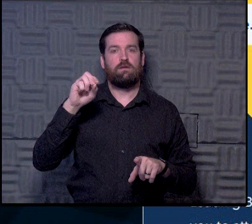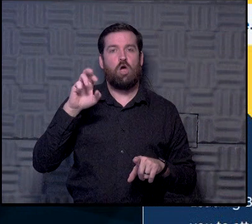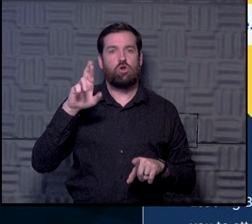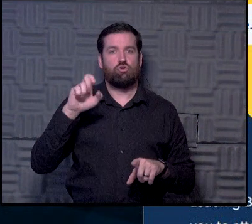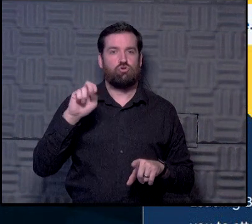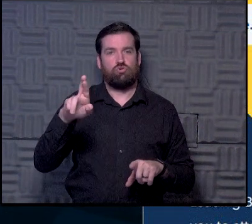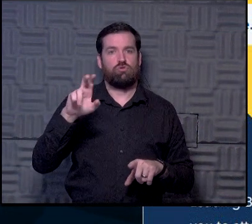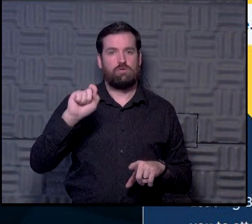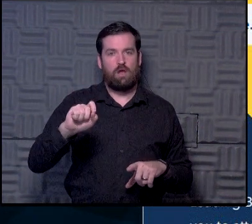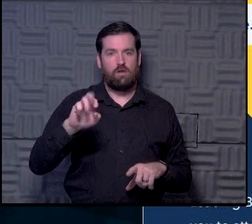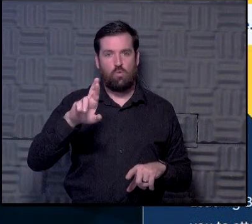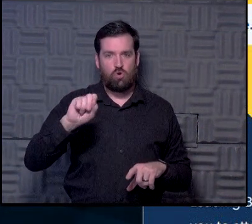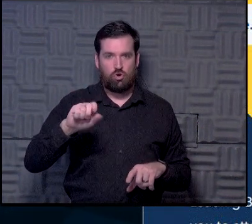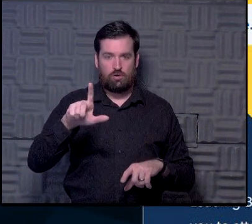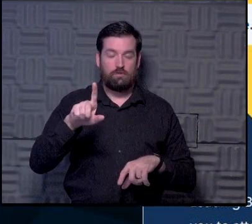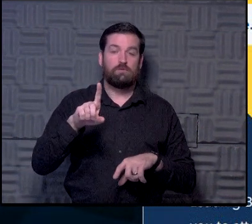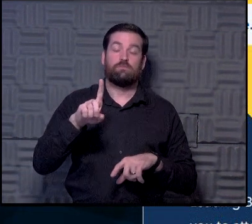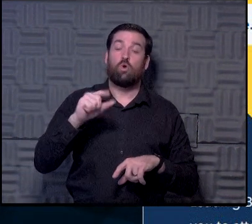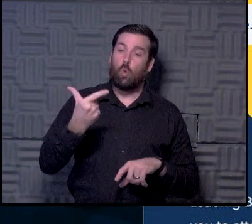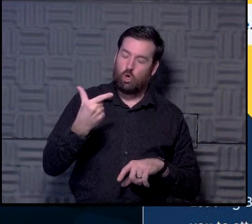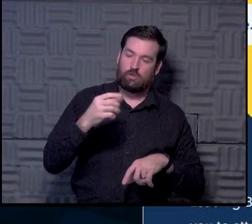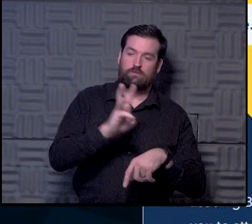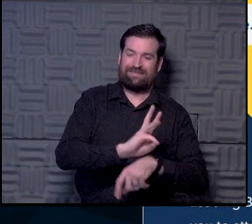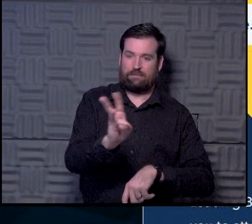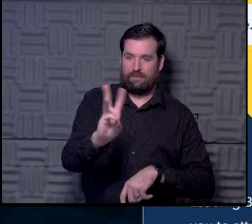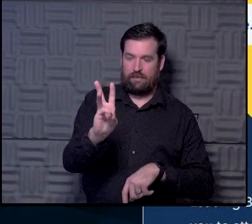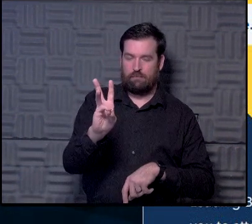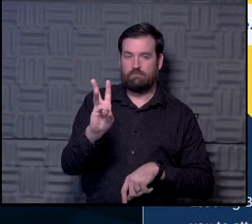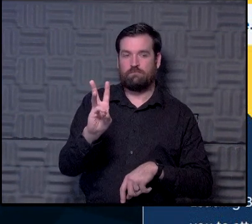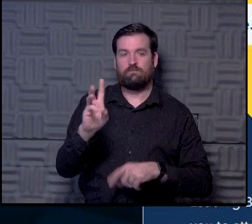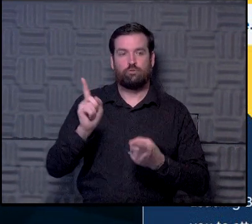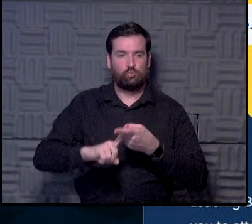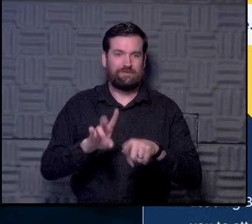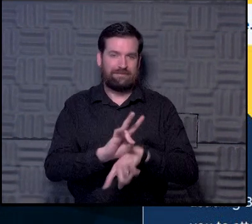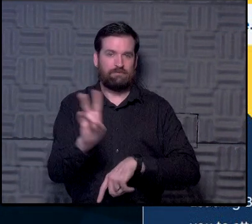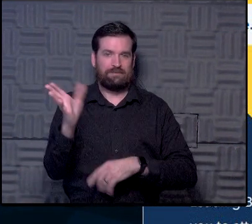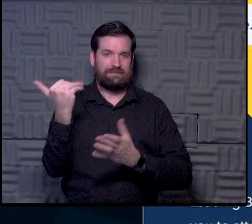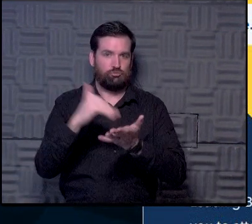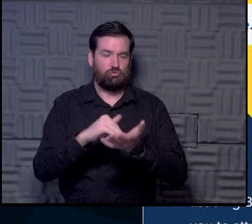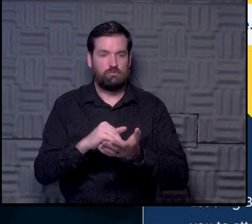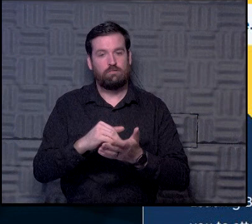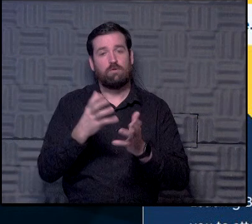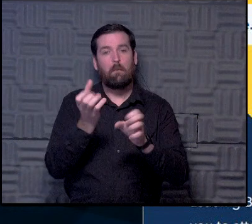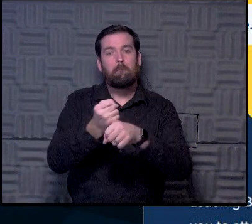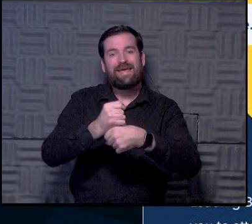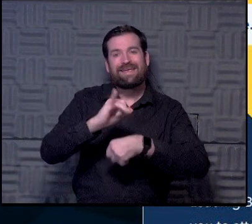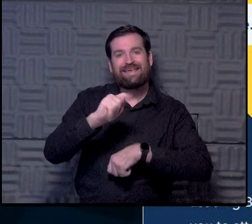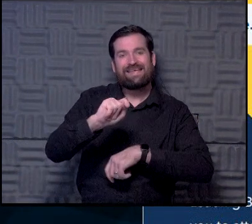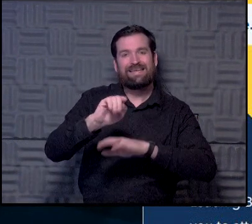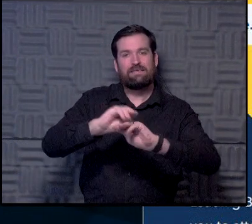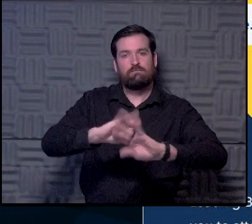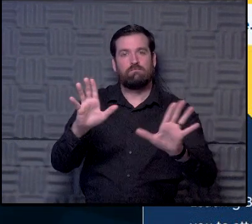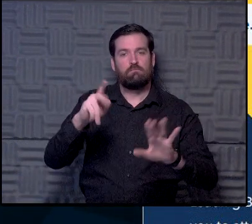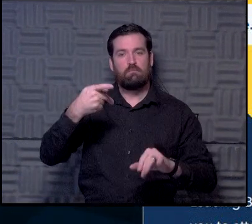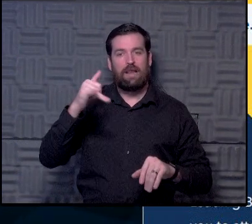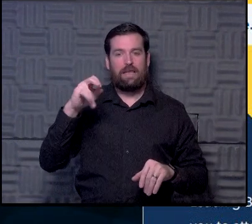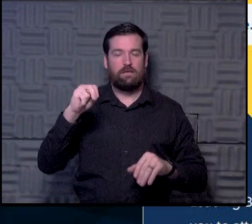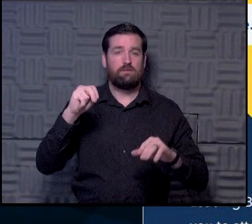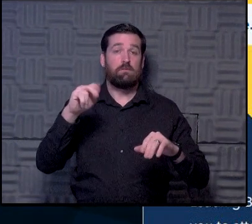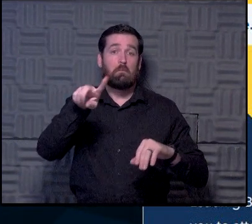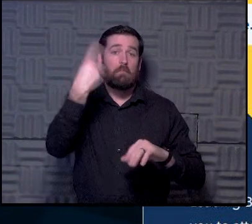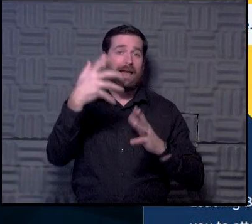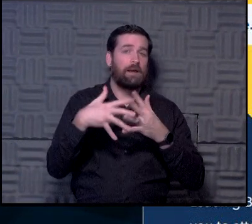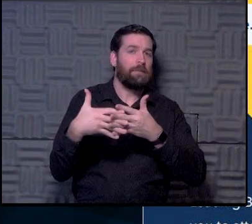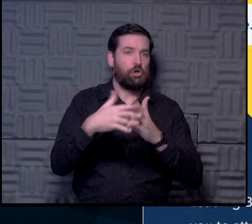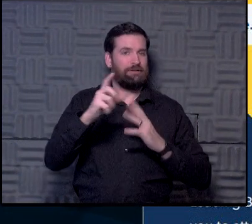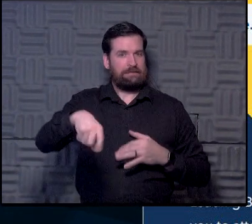starts at 6 p.m., goes to 7:30 p.m. Central Time, and is called Making It Plain: What Black America Needs to Know